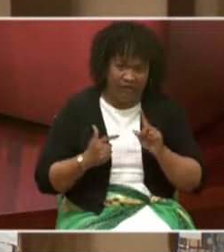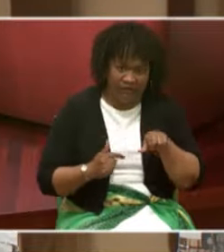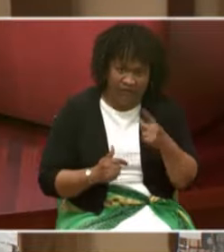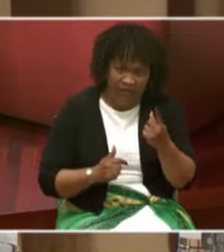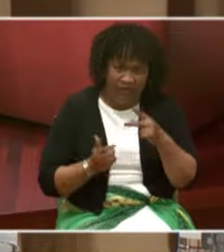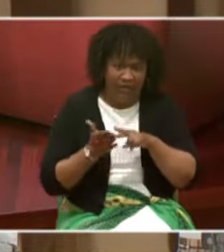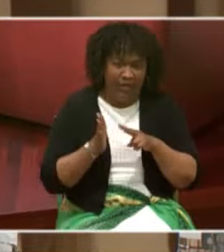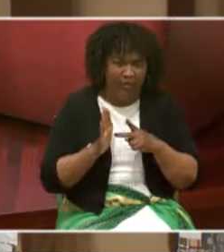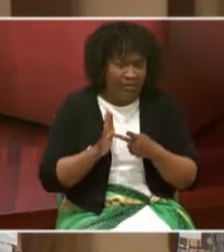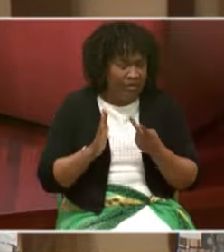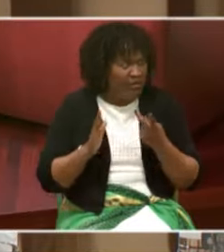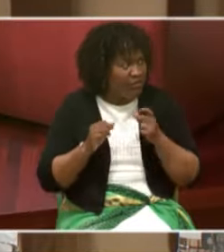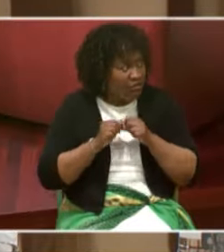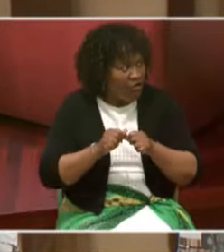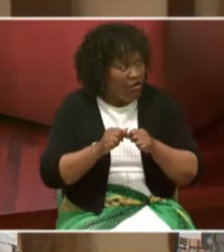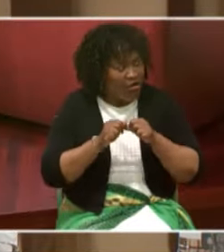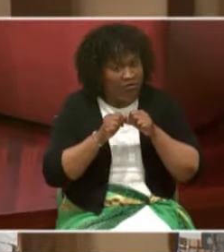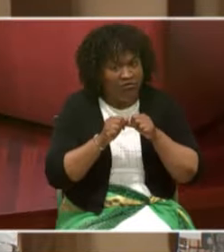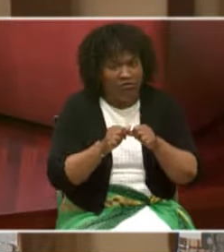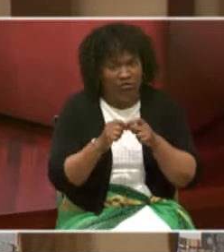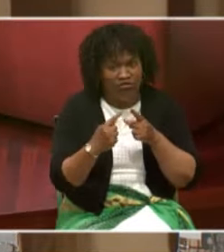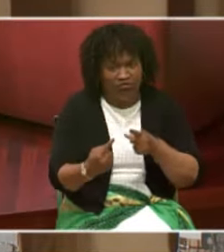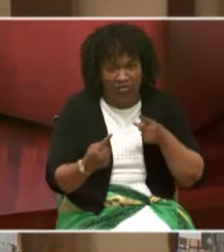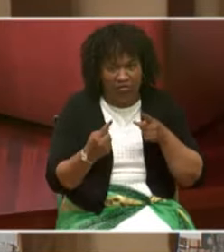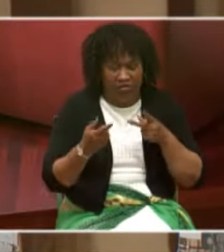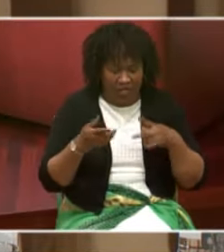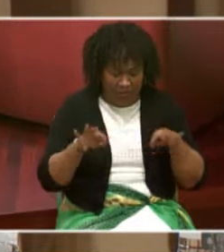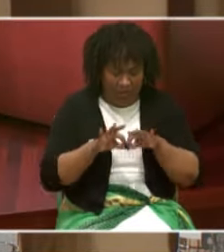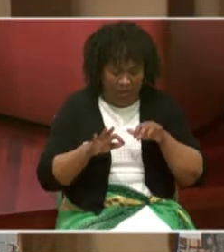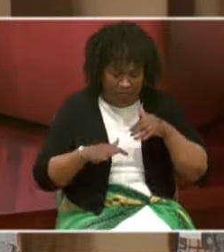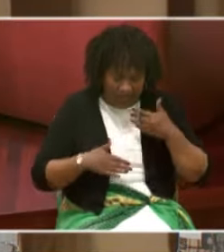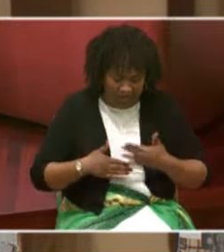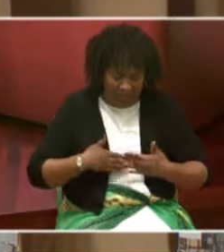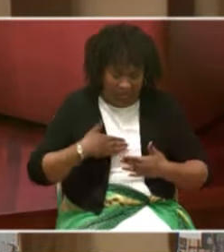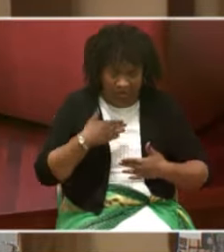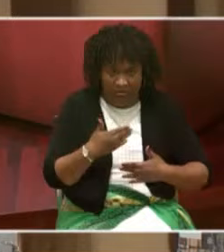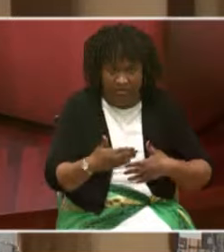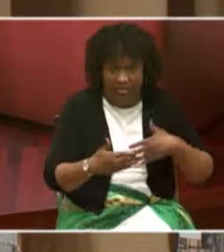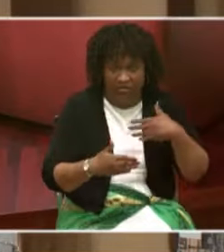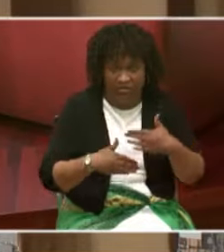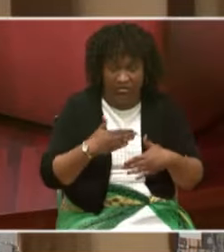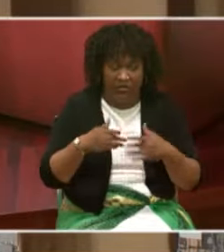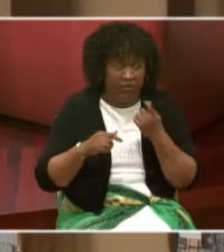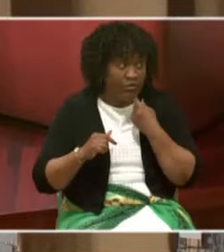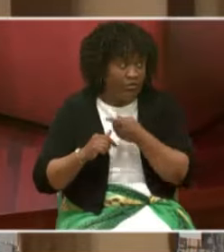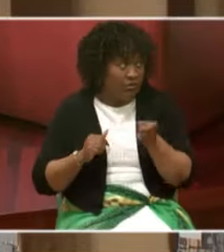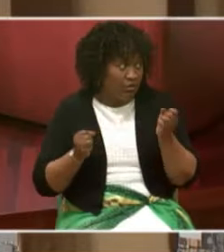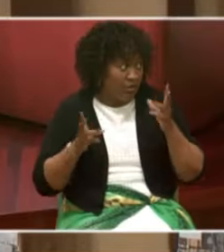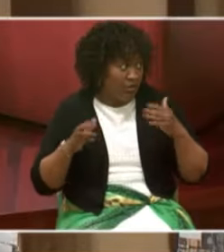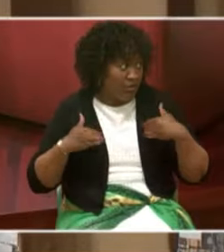mob an opportunity. This came out in the court hearings and everything,